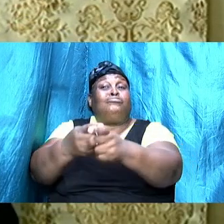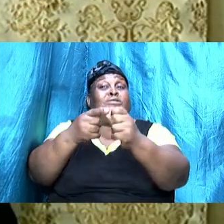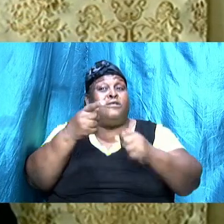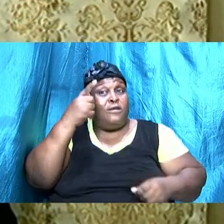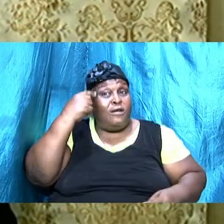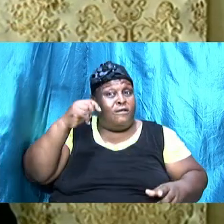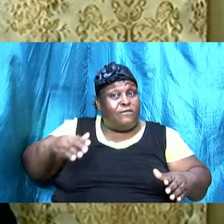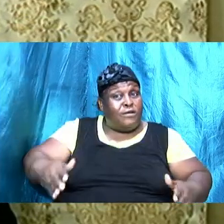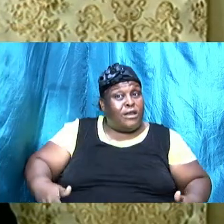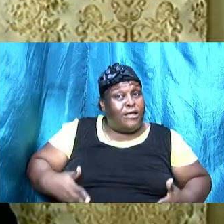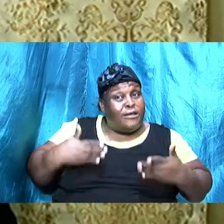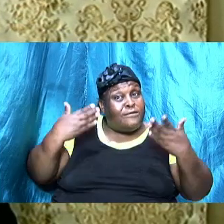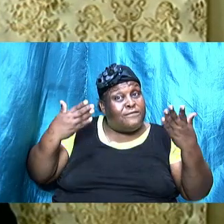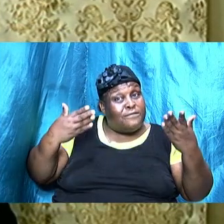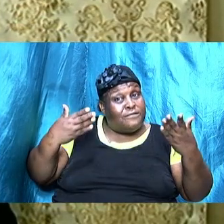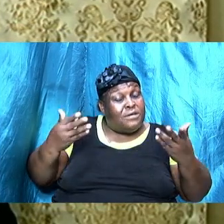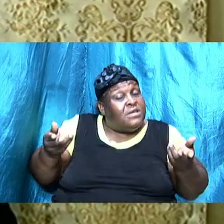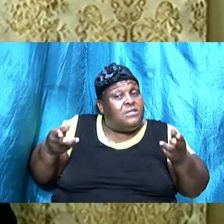happens.